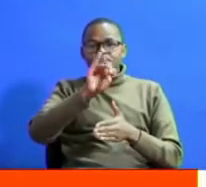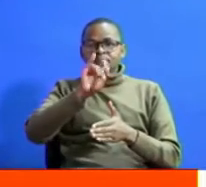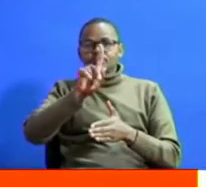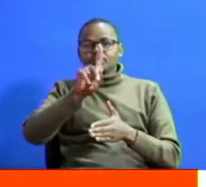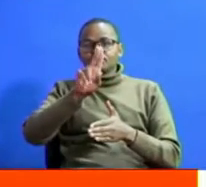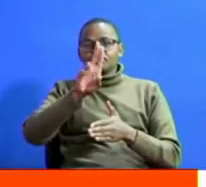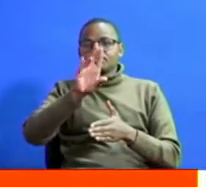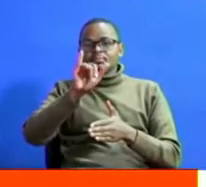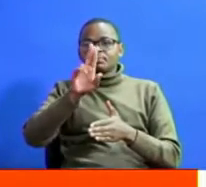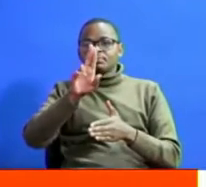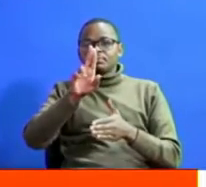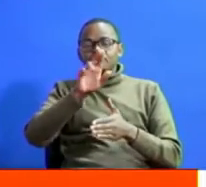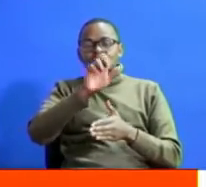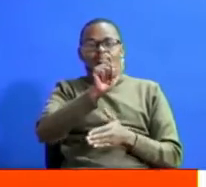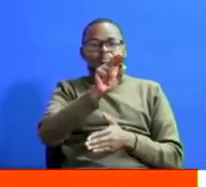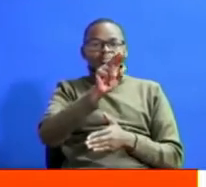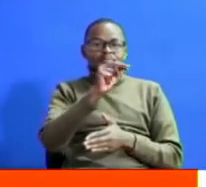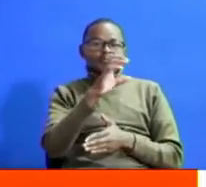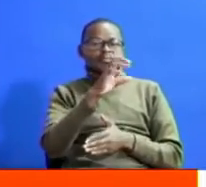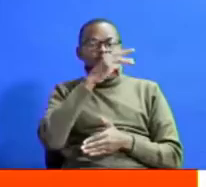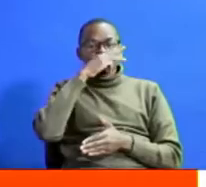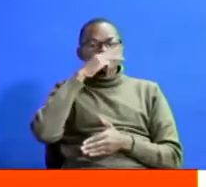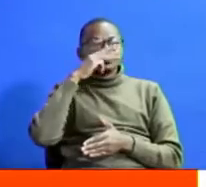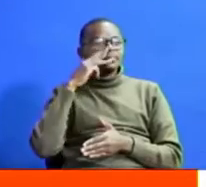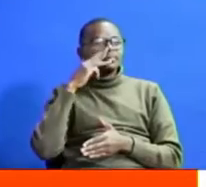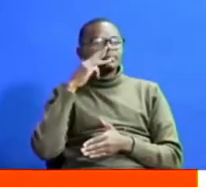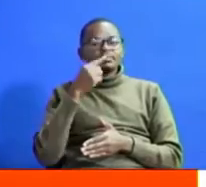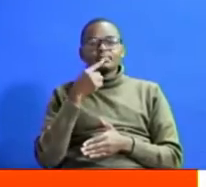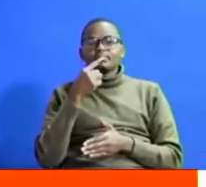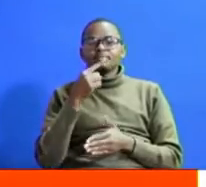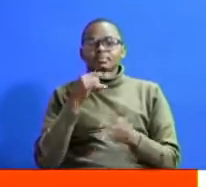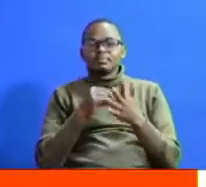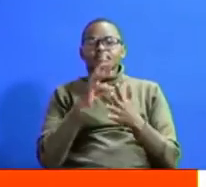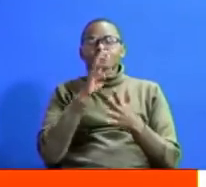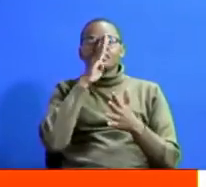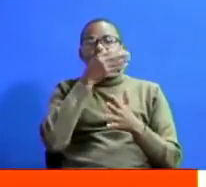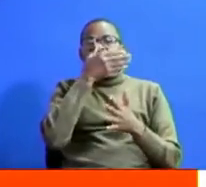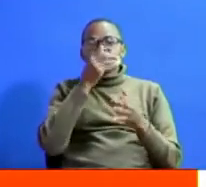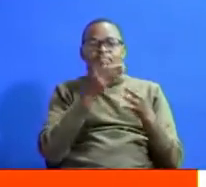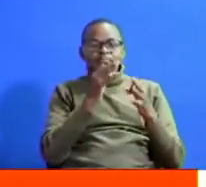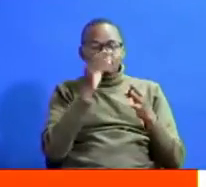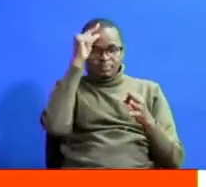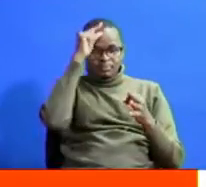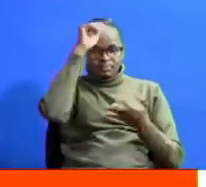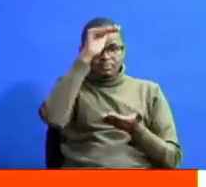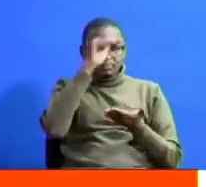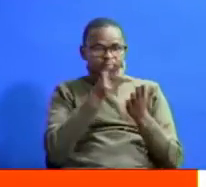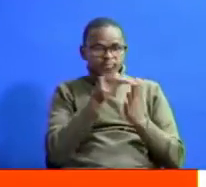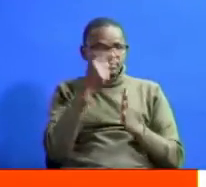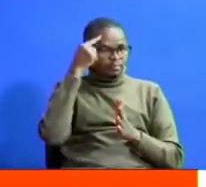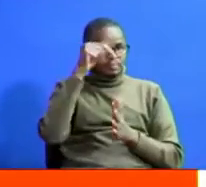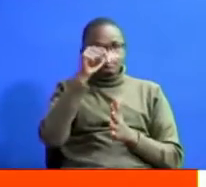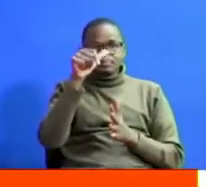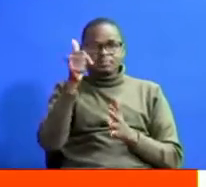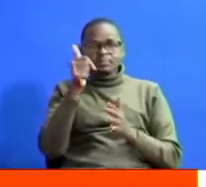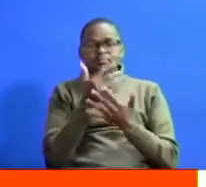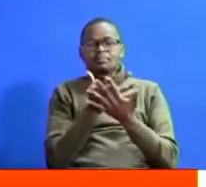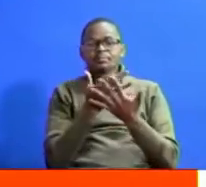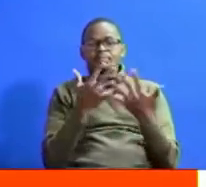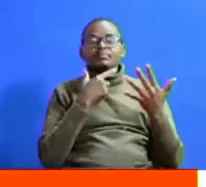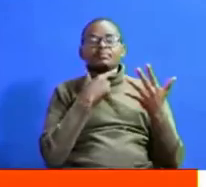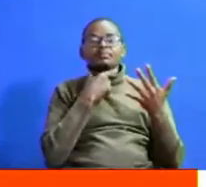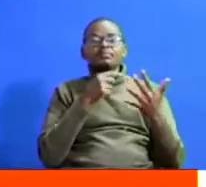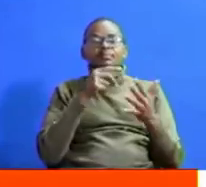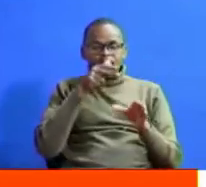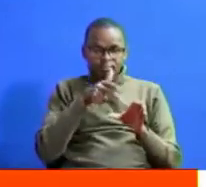Ichung'wa and ANC leader Musalia Mudavadi saying it will be better if the government dropped prices for other essentials like